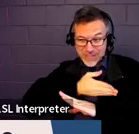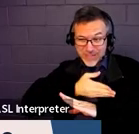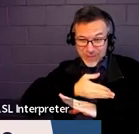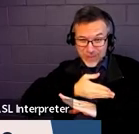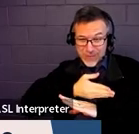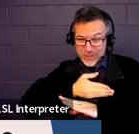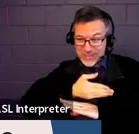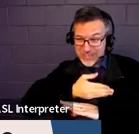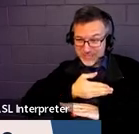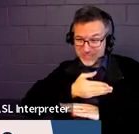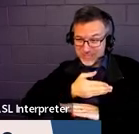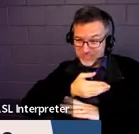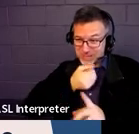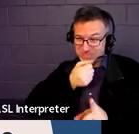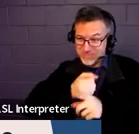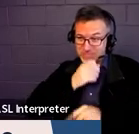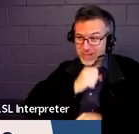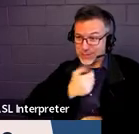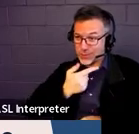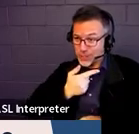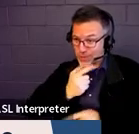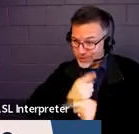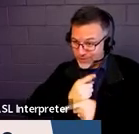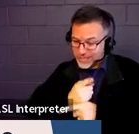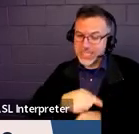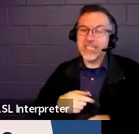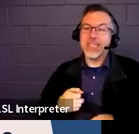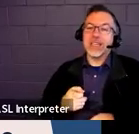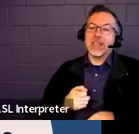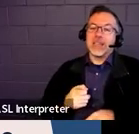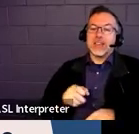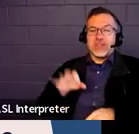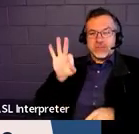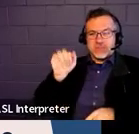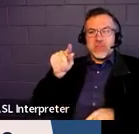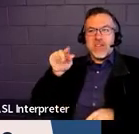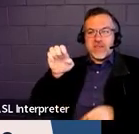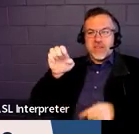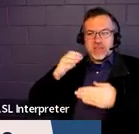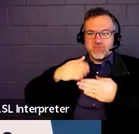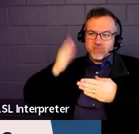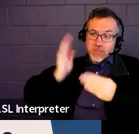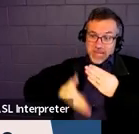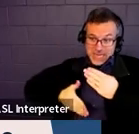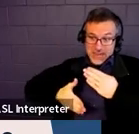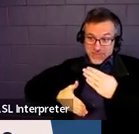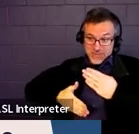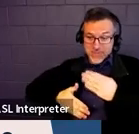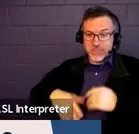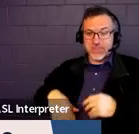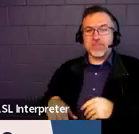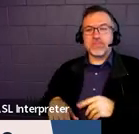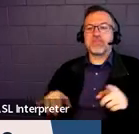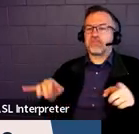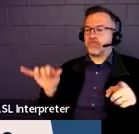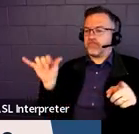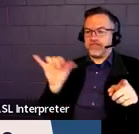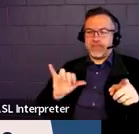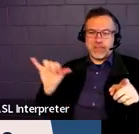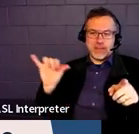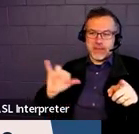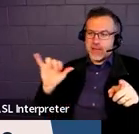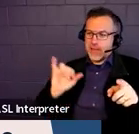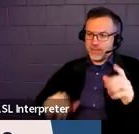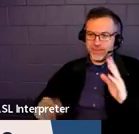turned 21 that that FAPE ended for them. And this is the same